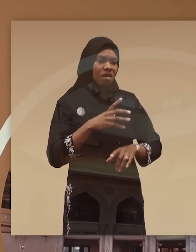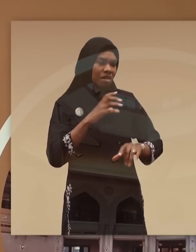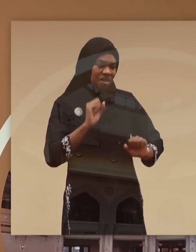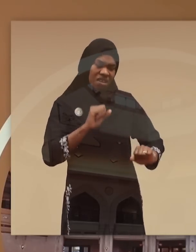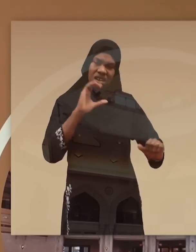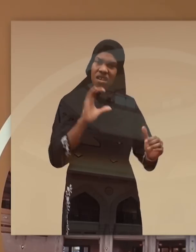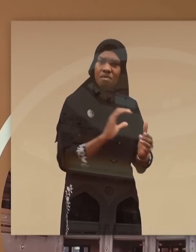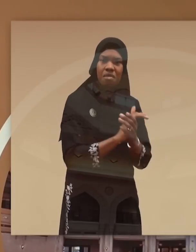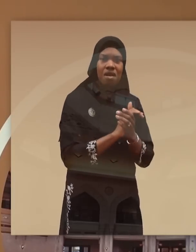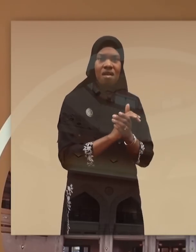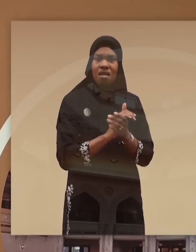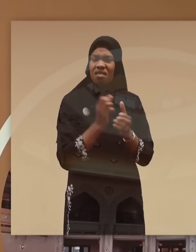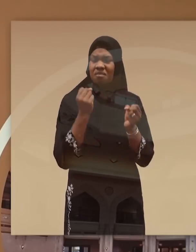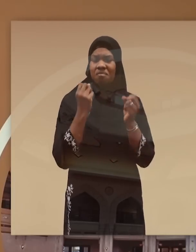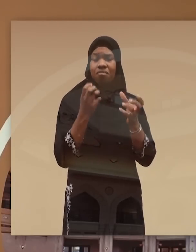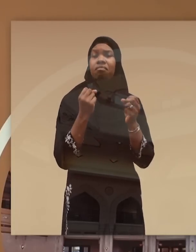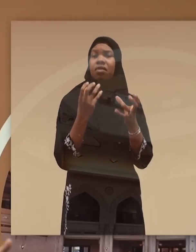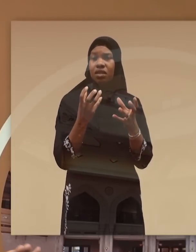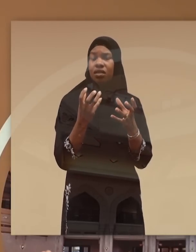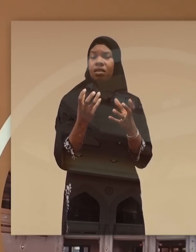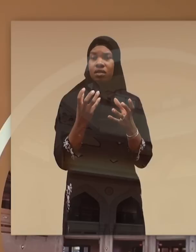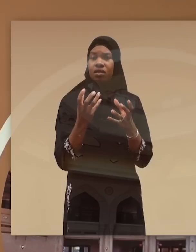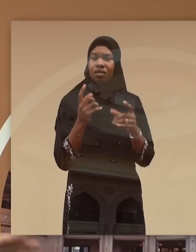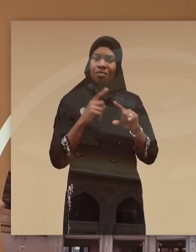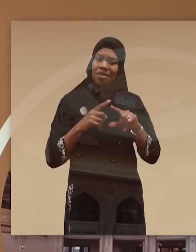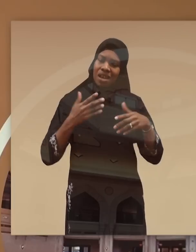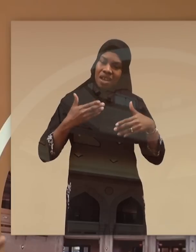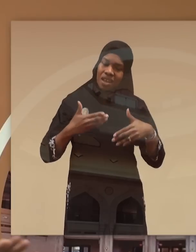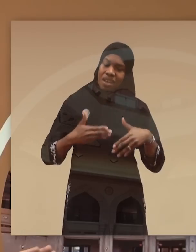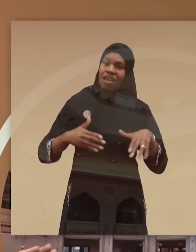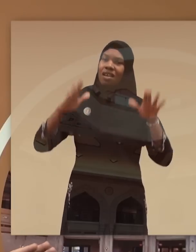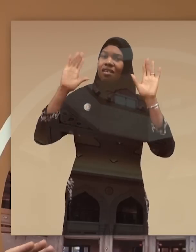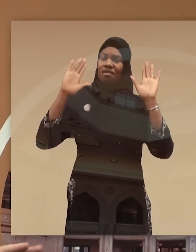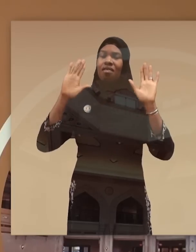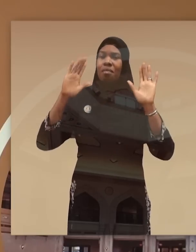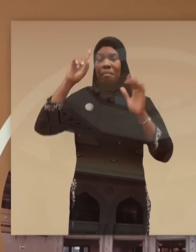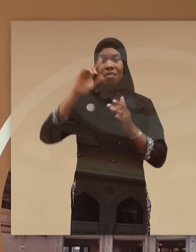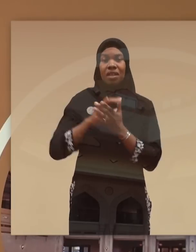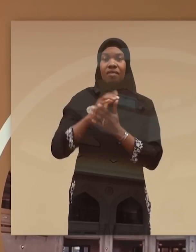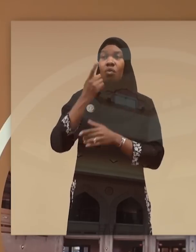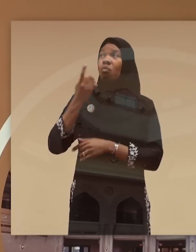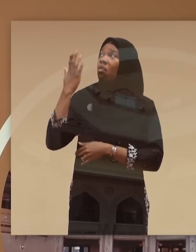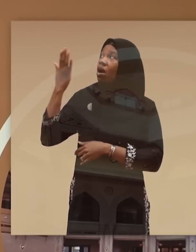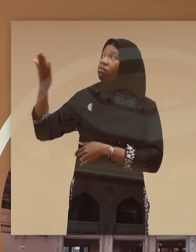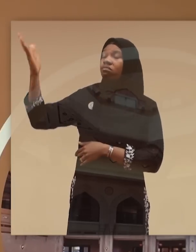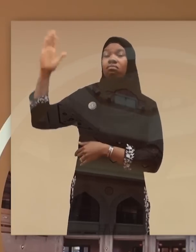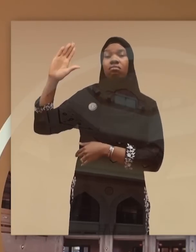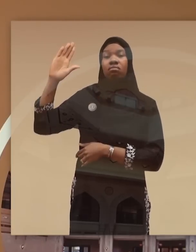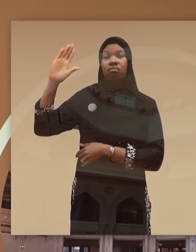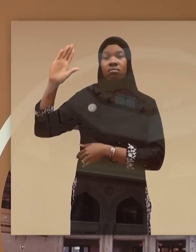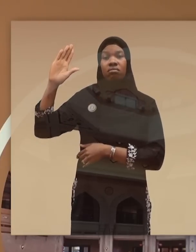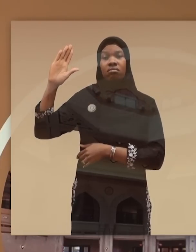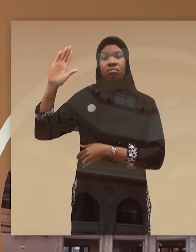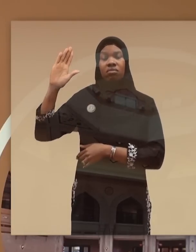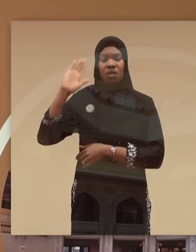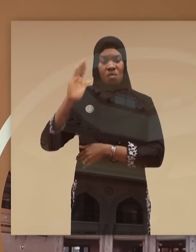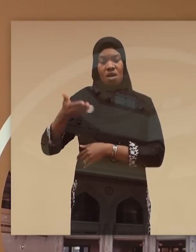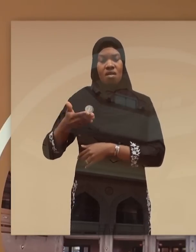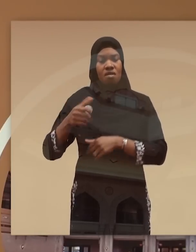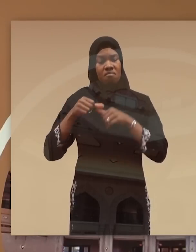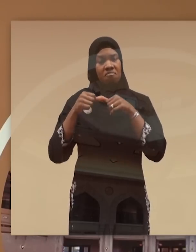marriage and relinquish this issue of La ilaha illallah and keep business as